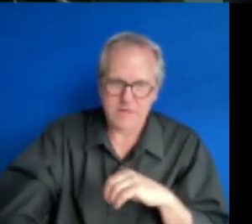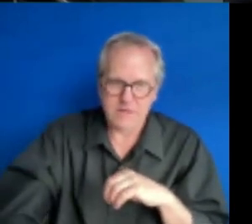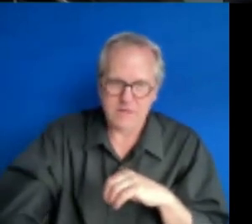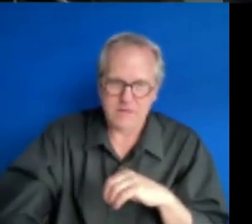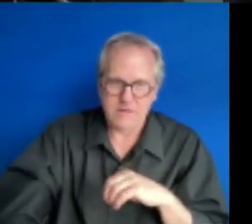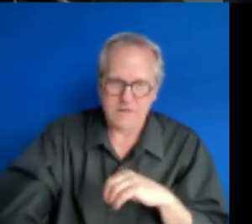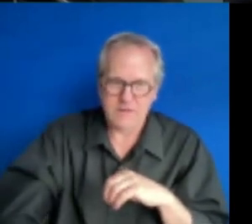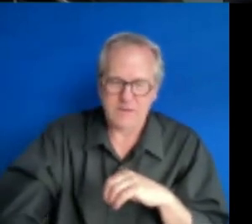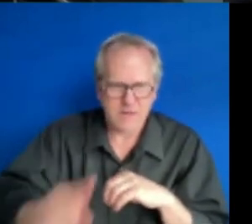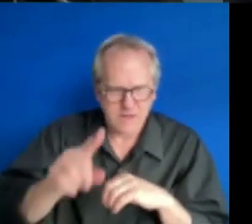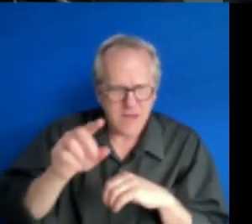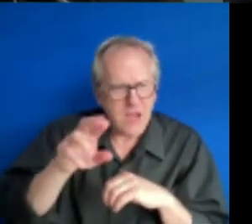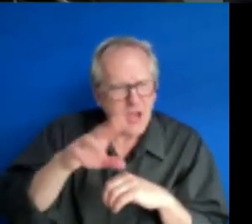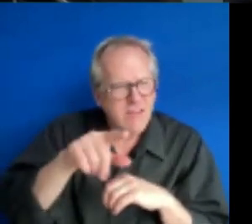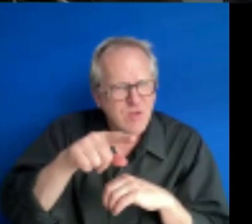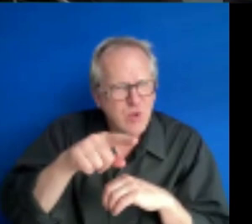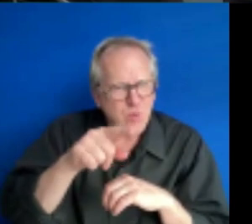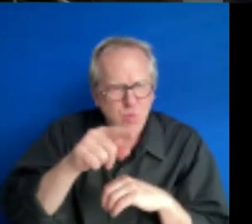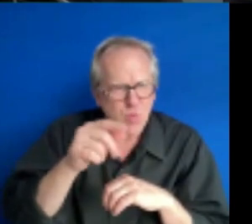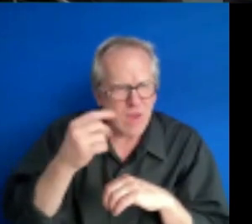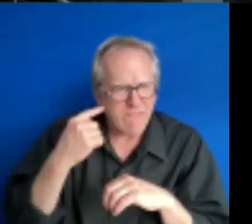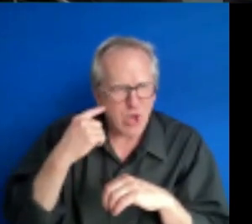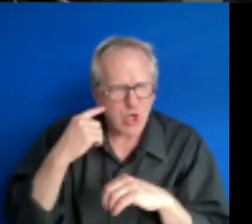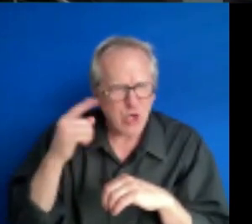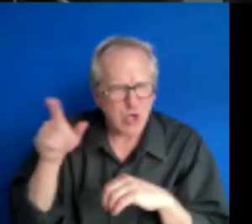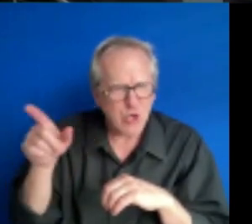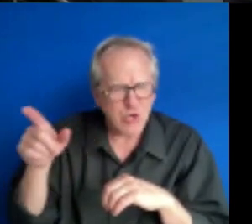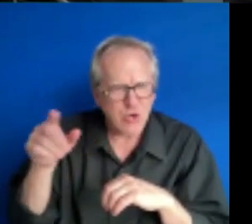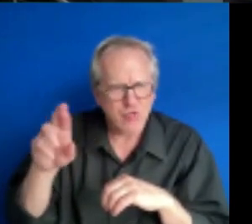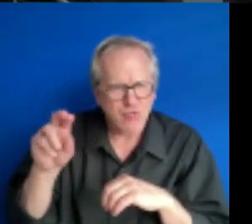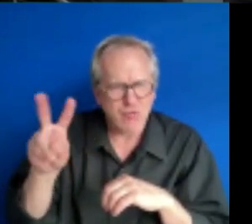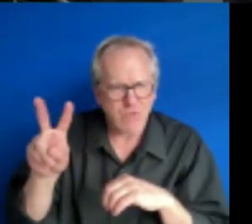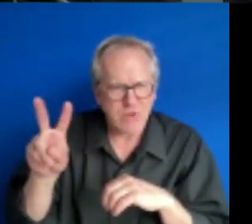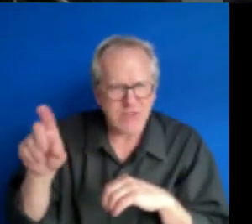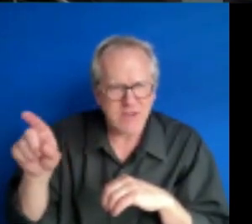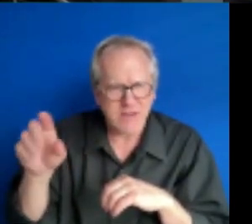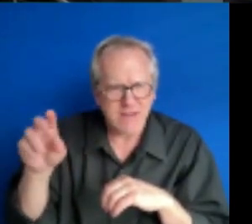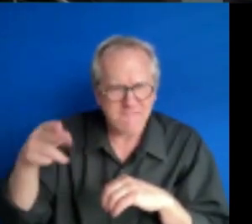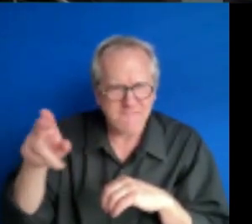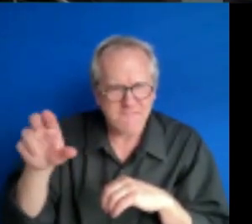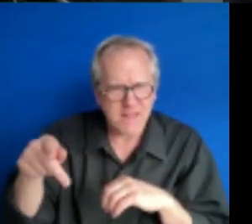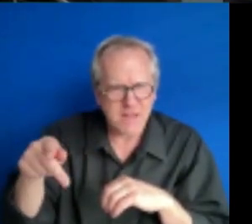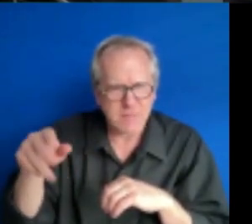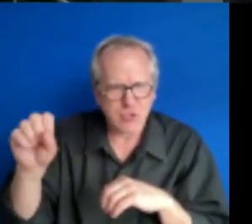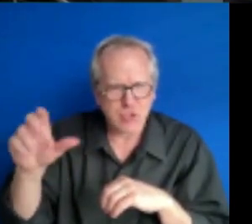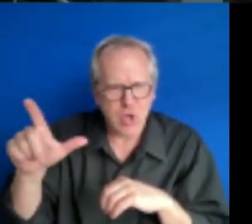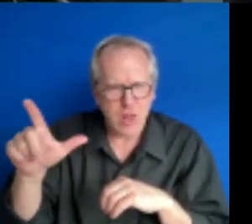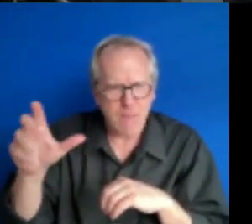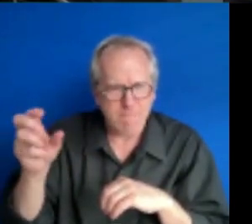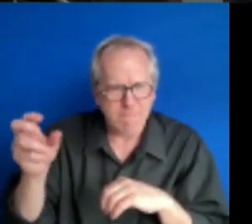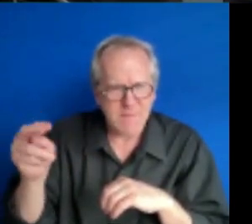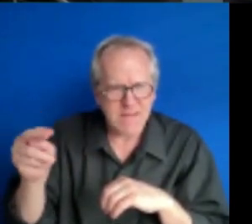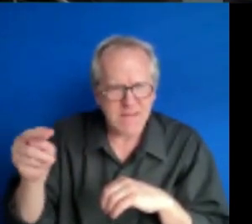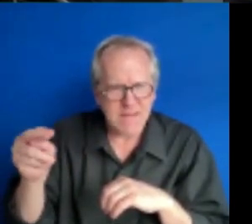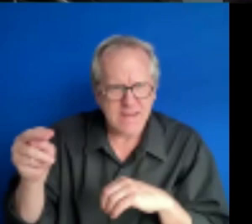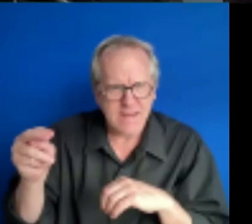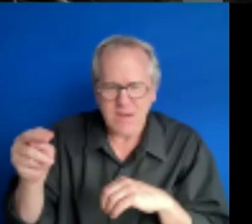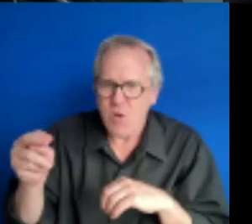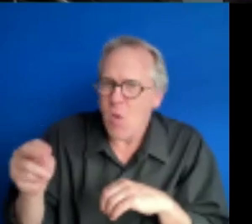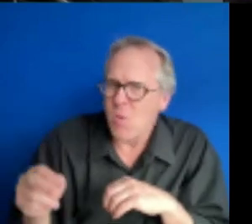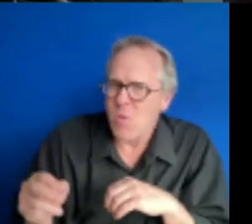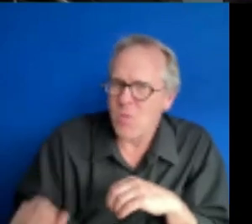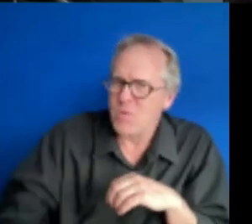Shulman? Reverend Amanda, have you had the delight of hearing about Reverend Philip Shulman? Yeah. I don't believe I